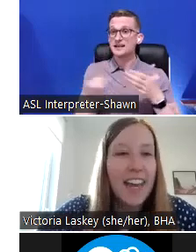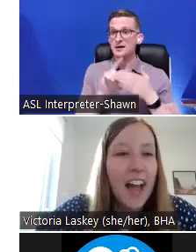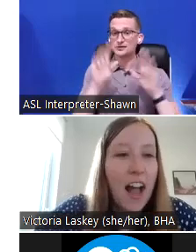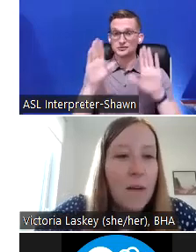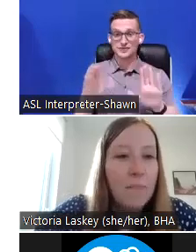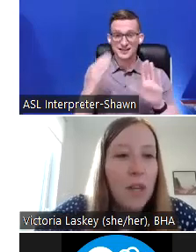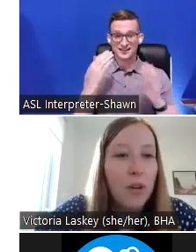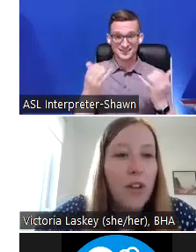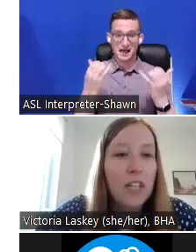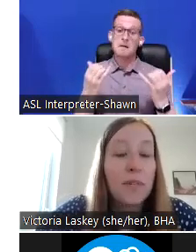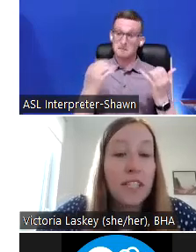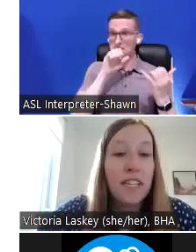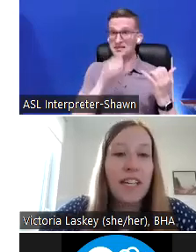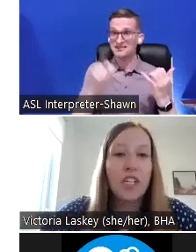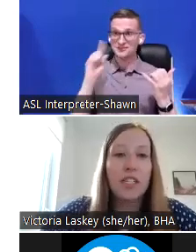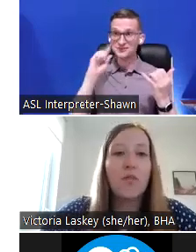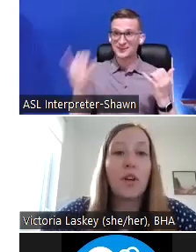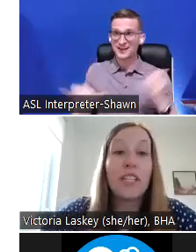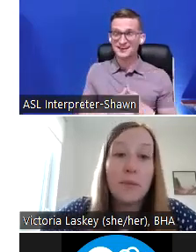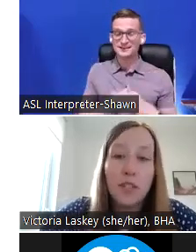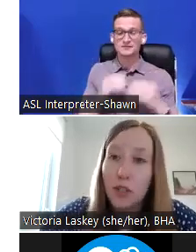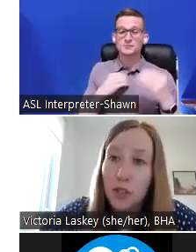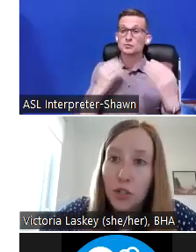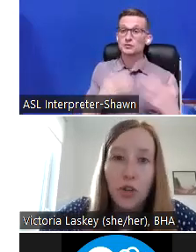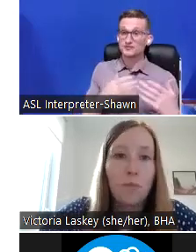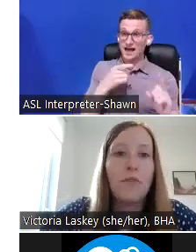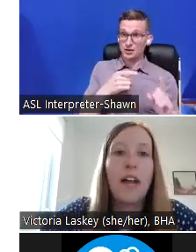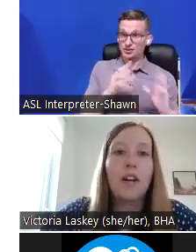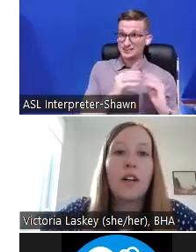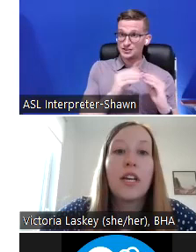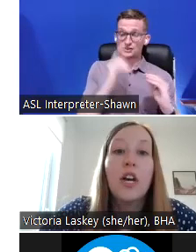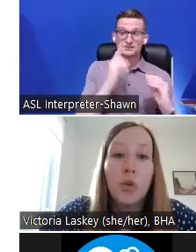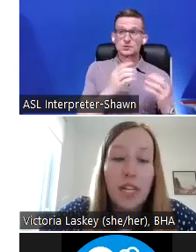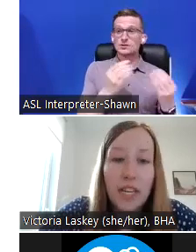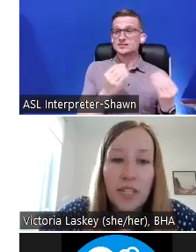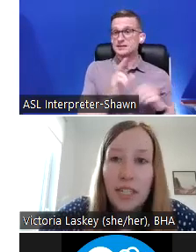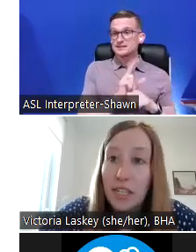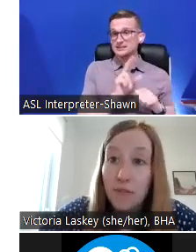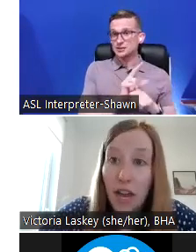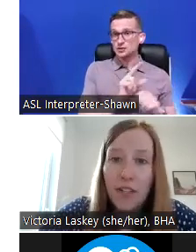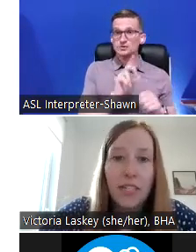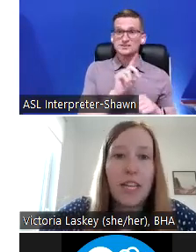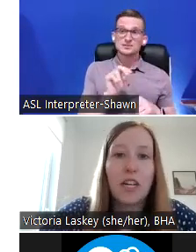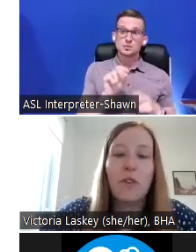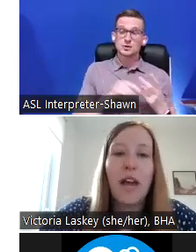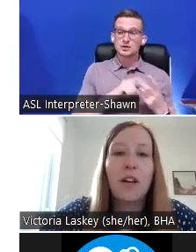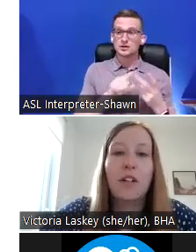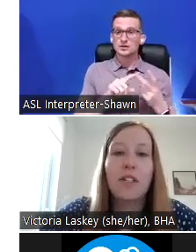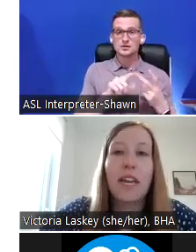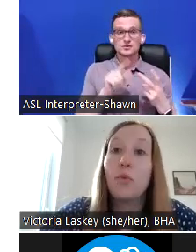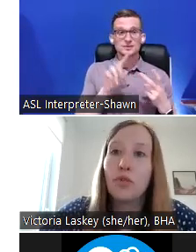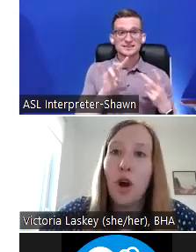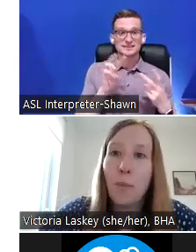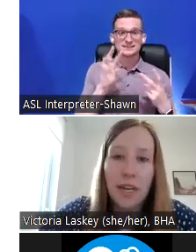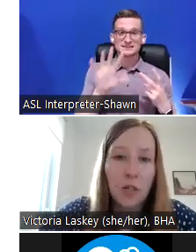that. Provider specific sessions for substance use disorder providers, 2765 designated providers,